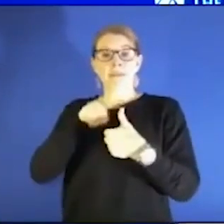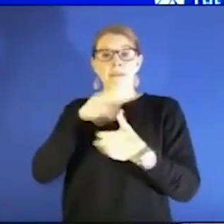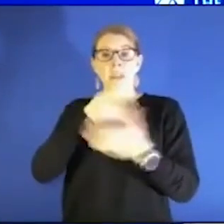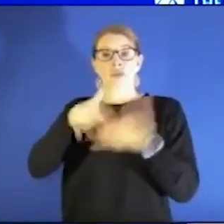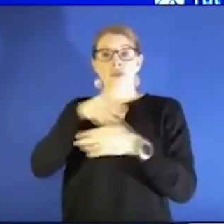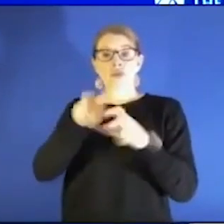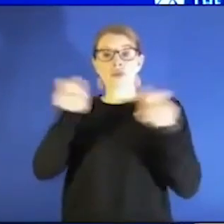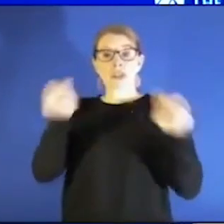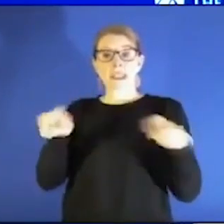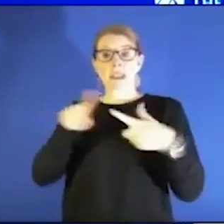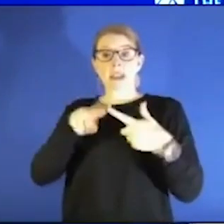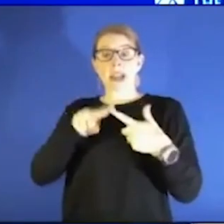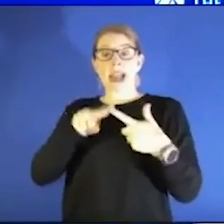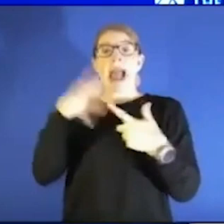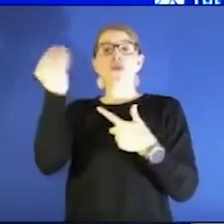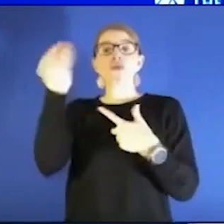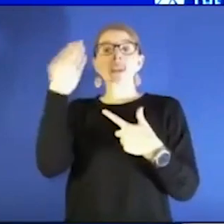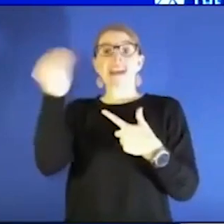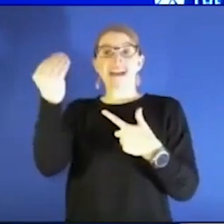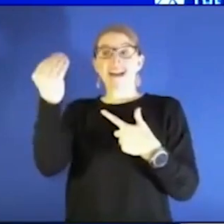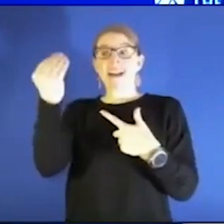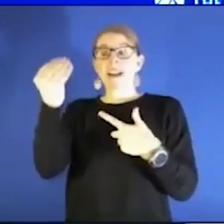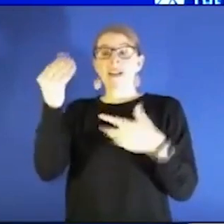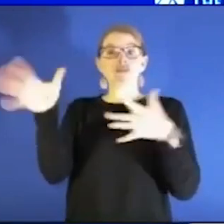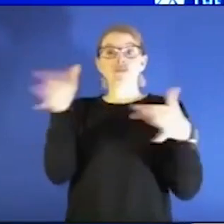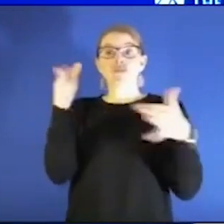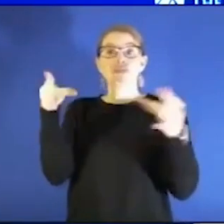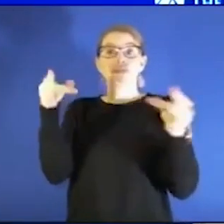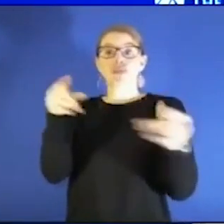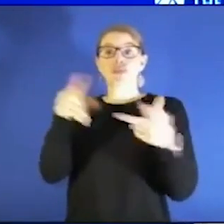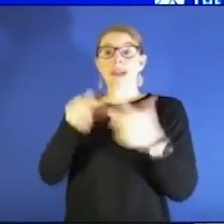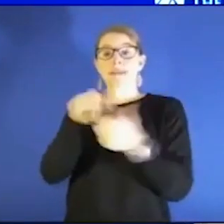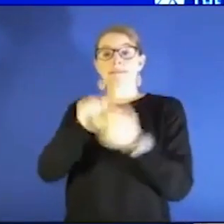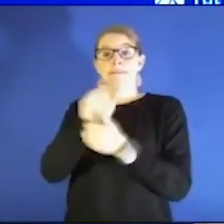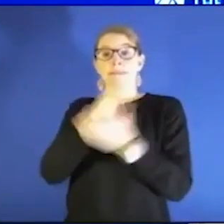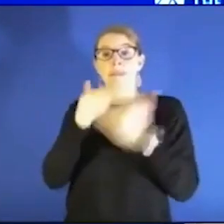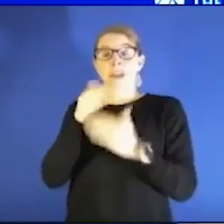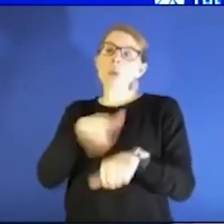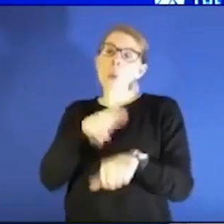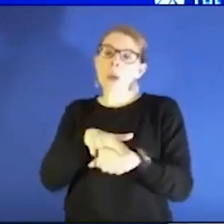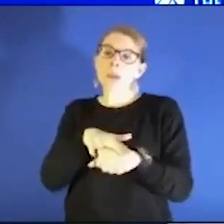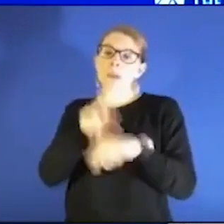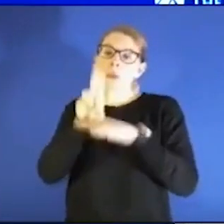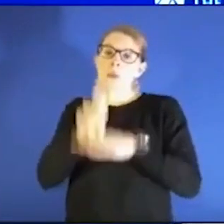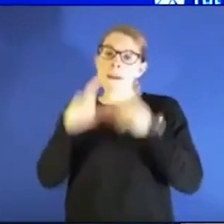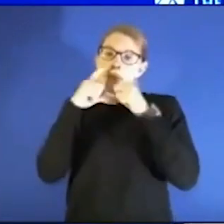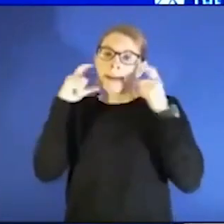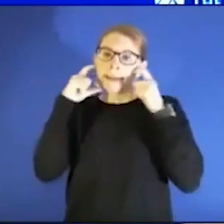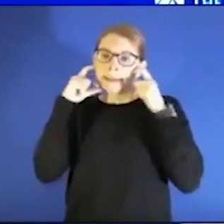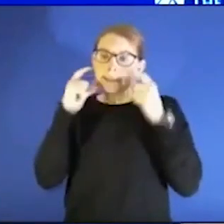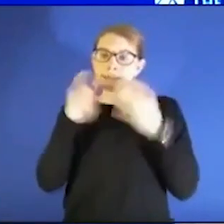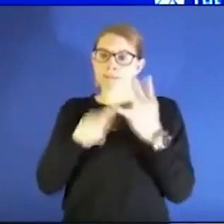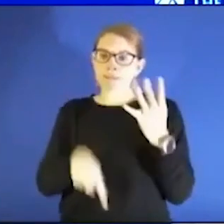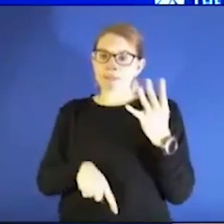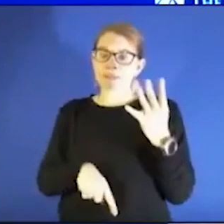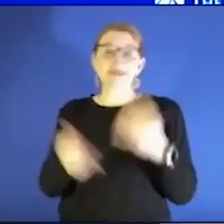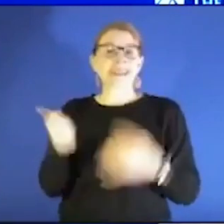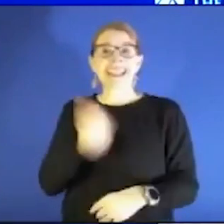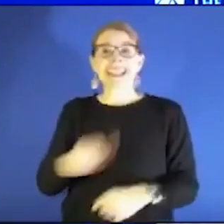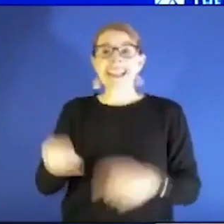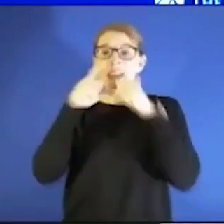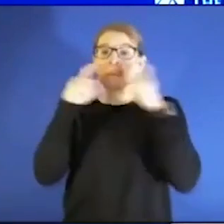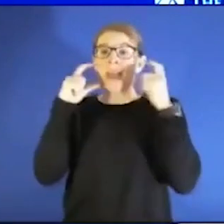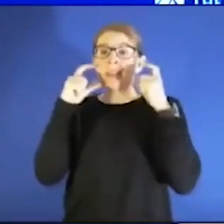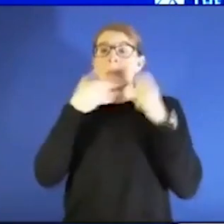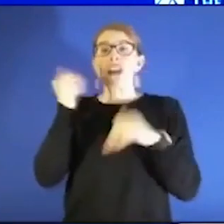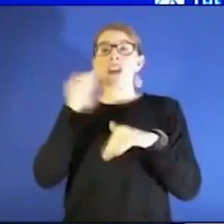being outdoors in well-ventilated areas, hand hygiene, and of course masking. And any mask is better than nothing.